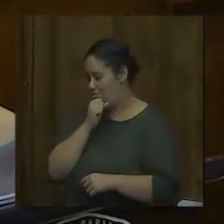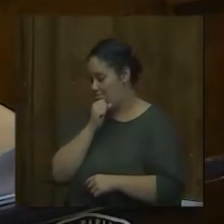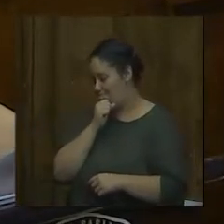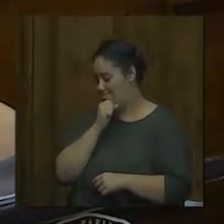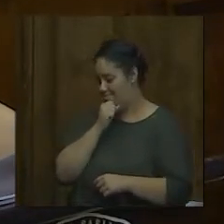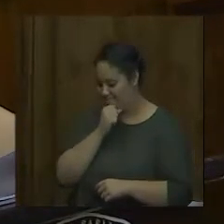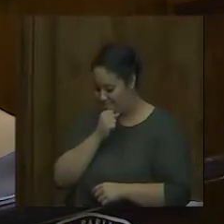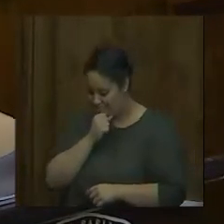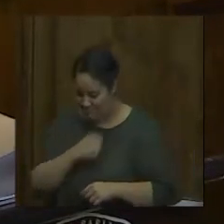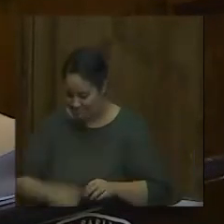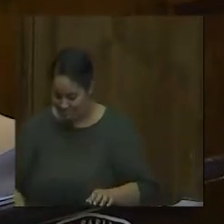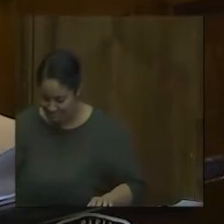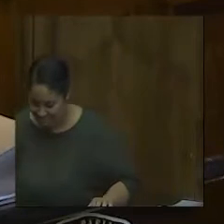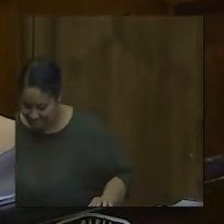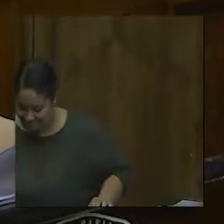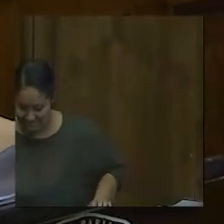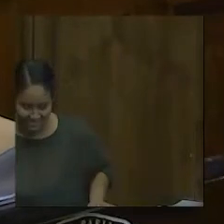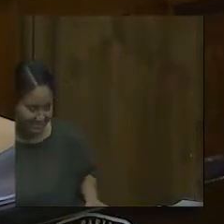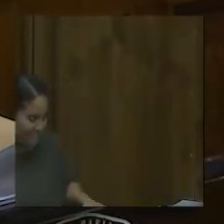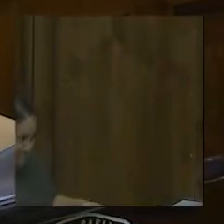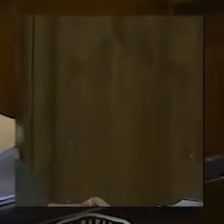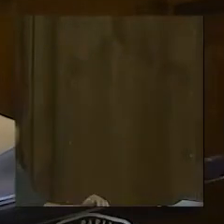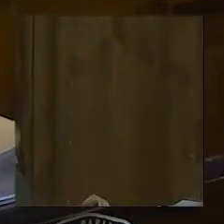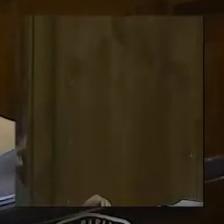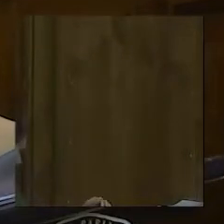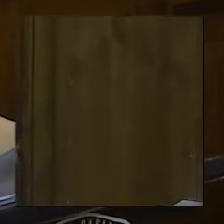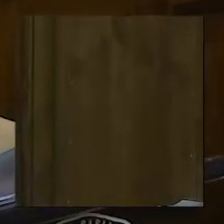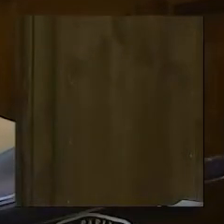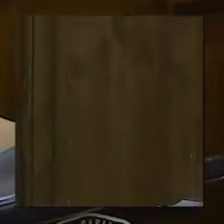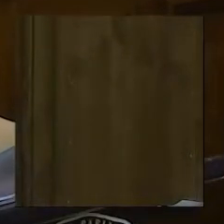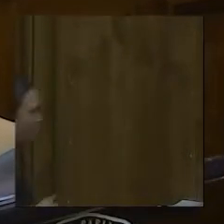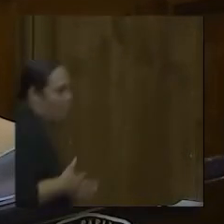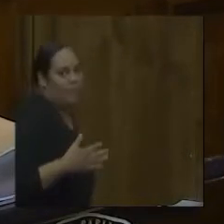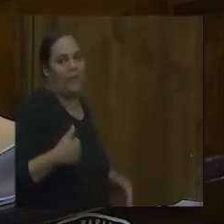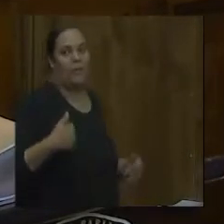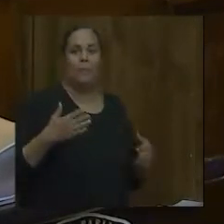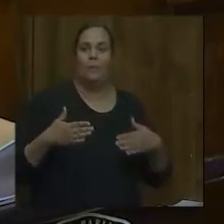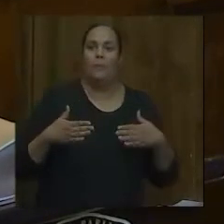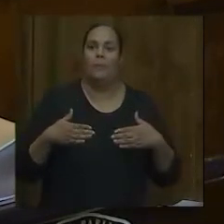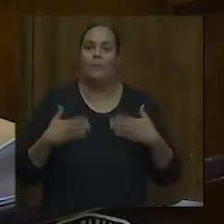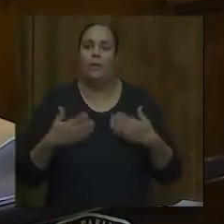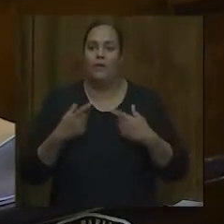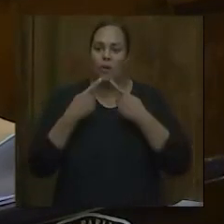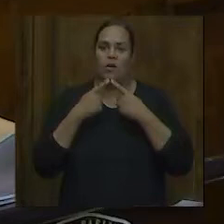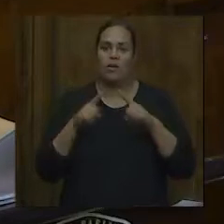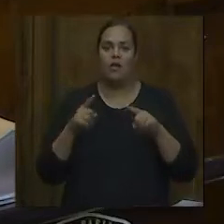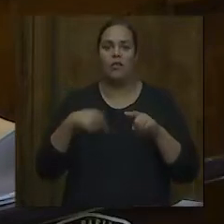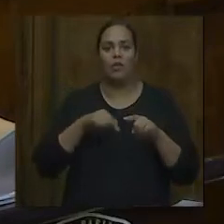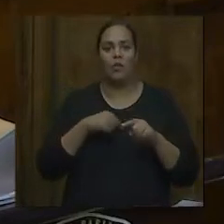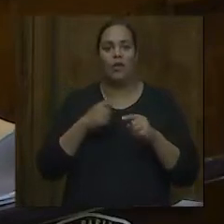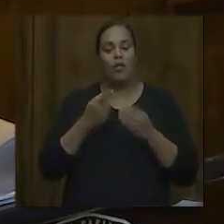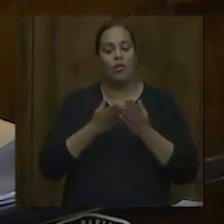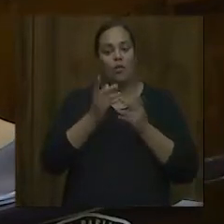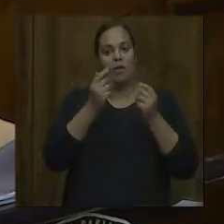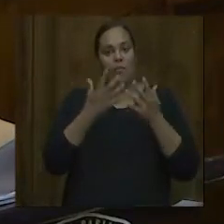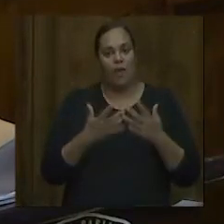ons departement die Golden Games in die Weskaap vir die 2018-19 boekjaar sal ondersteun. Die implikasie van die begrotingsbeperkings